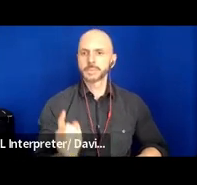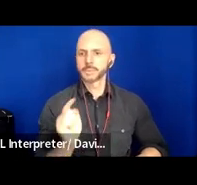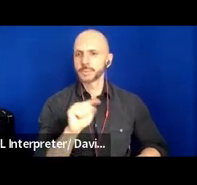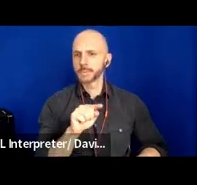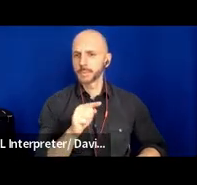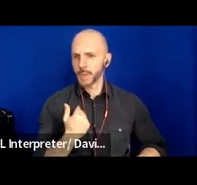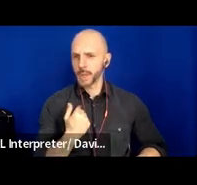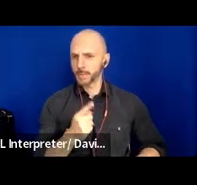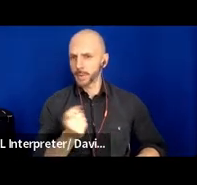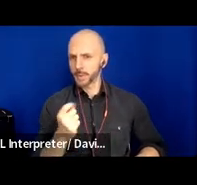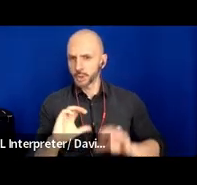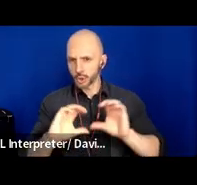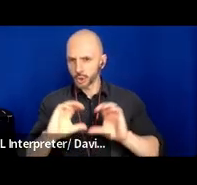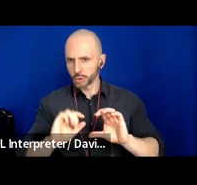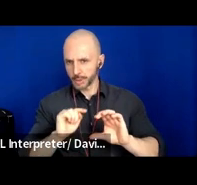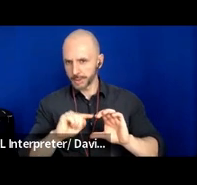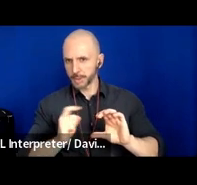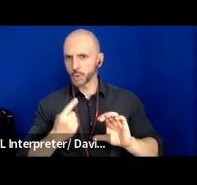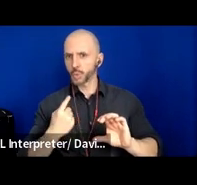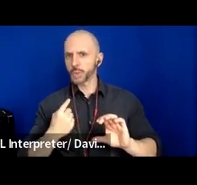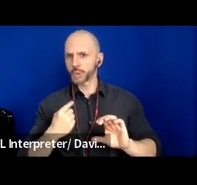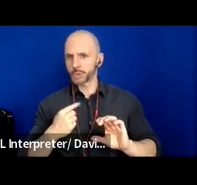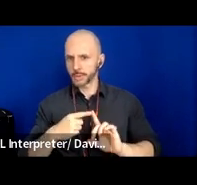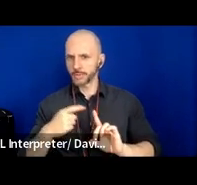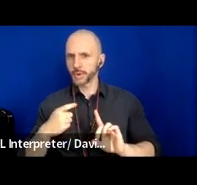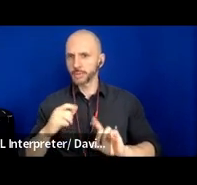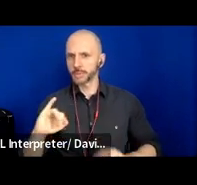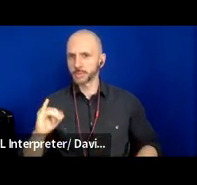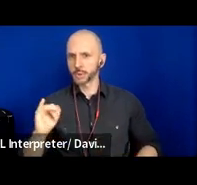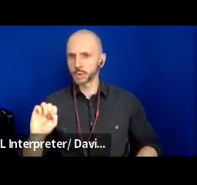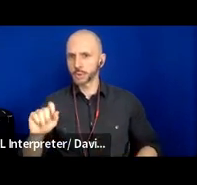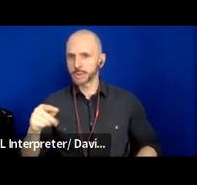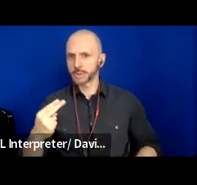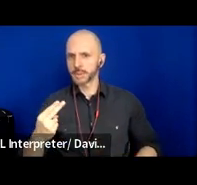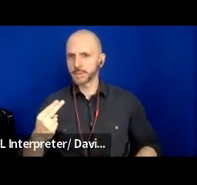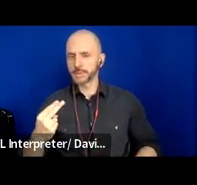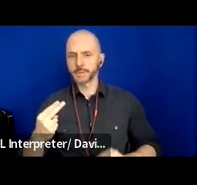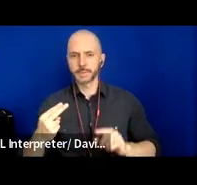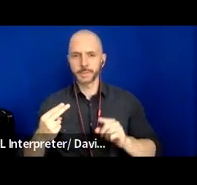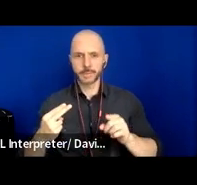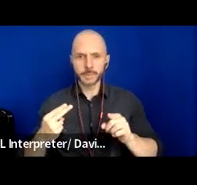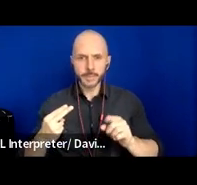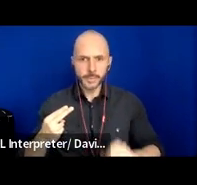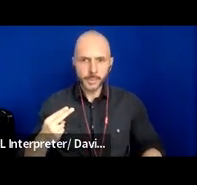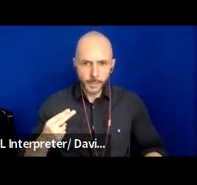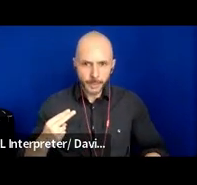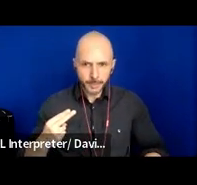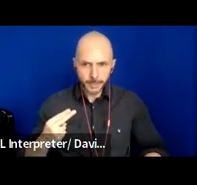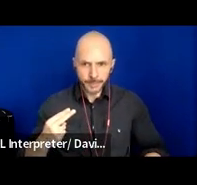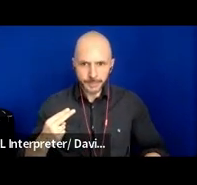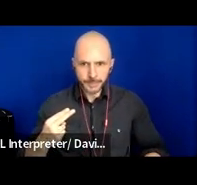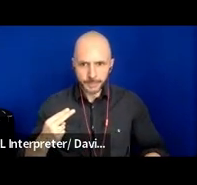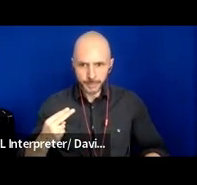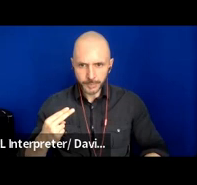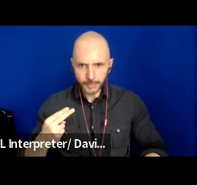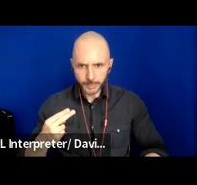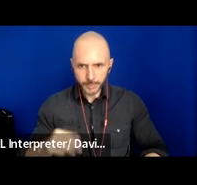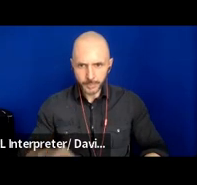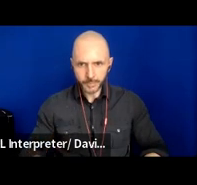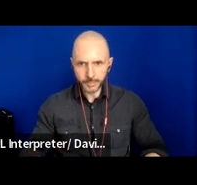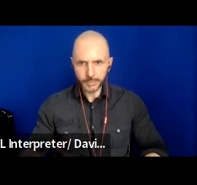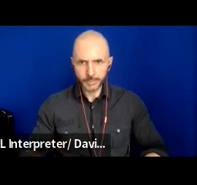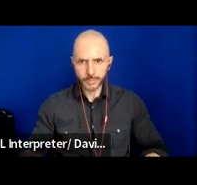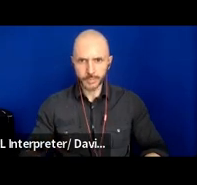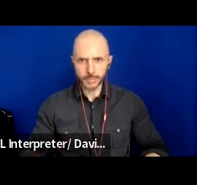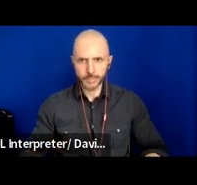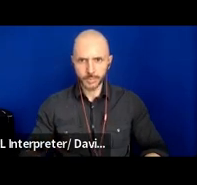history, well, yeah, see the value of it, but how does it reference actually relate to the actor and his craft per se? And so I always, before I respond,